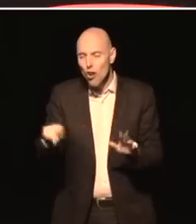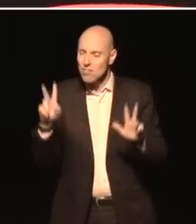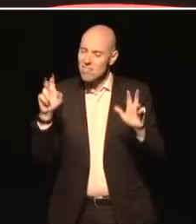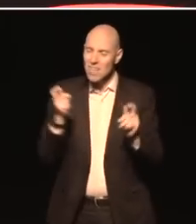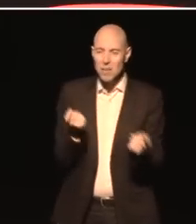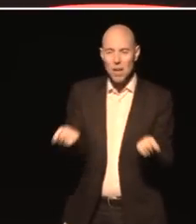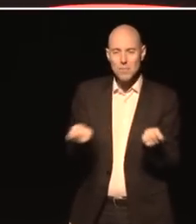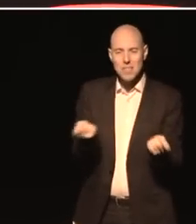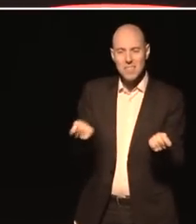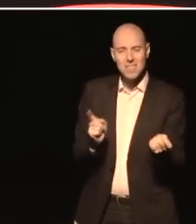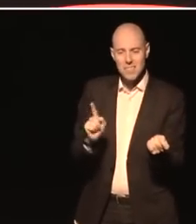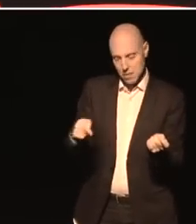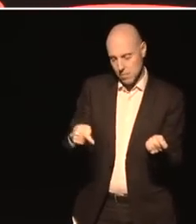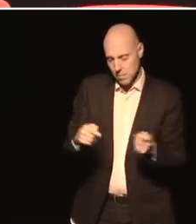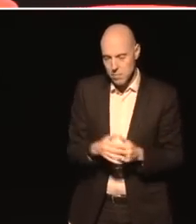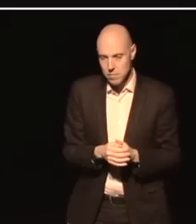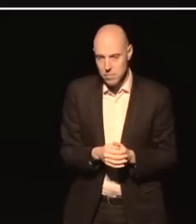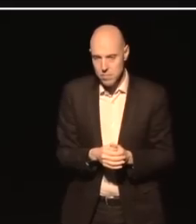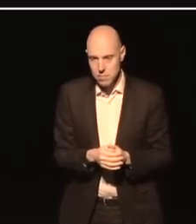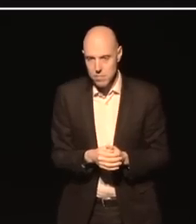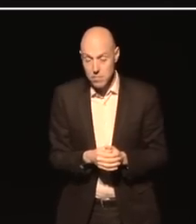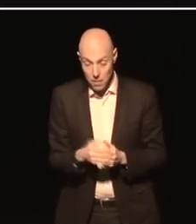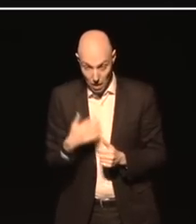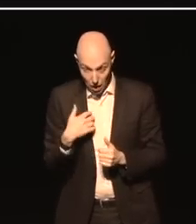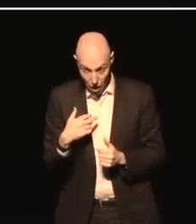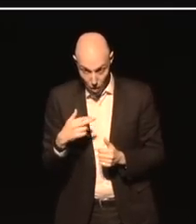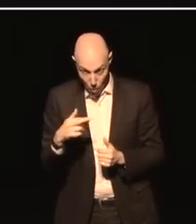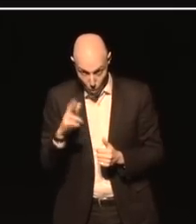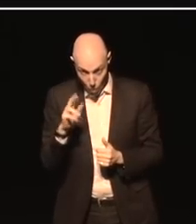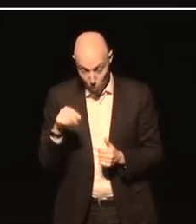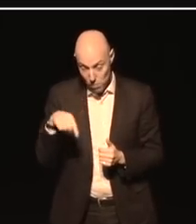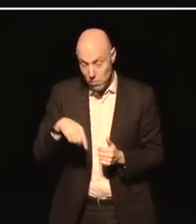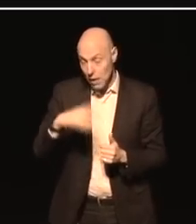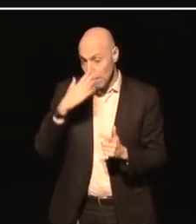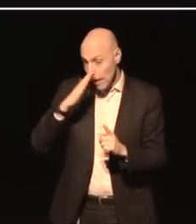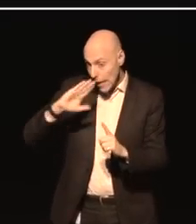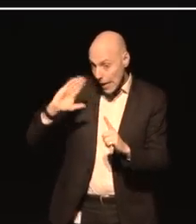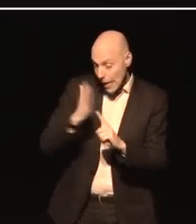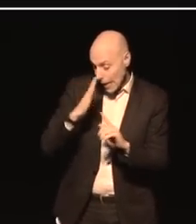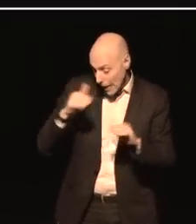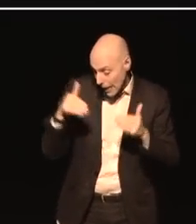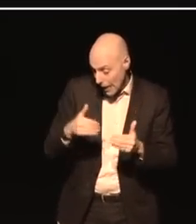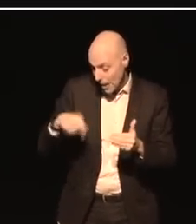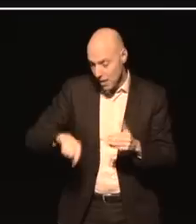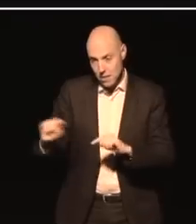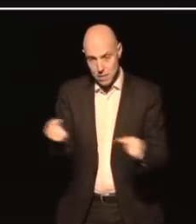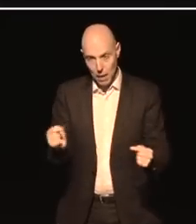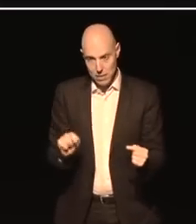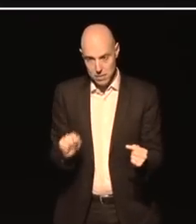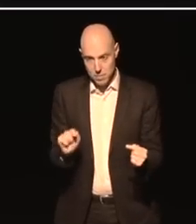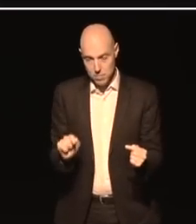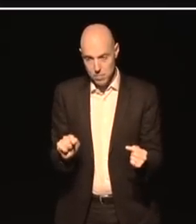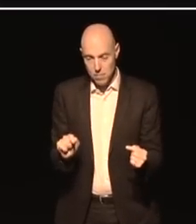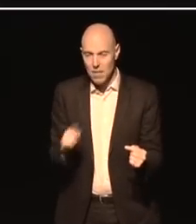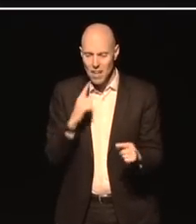management ones. And I think this brings me to what I hope will be the key focus of this debate. Diversity should